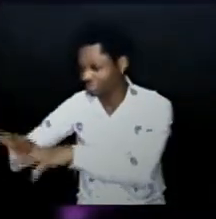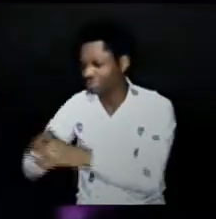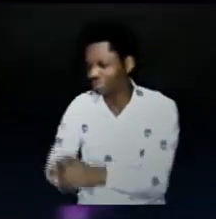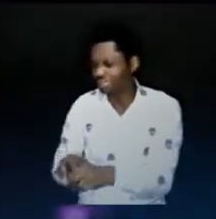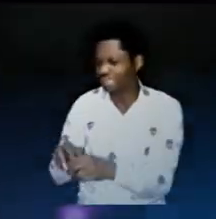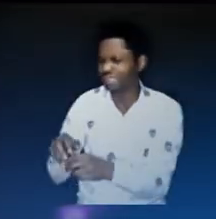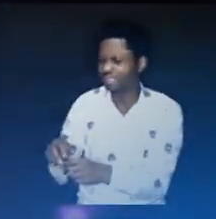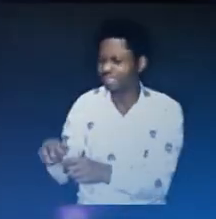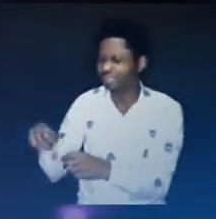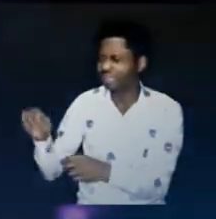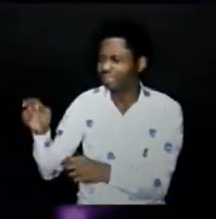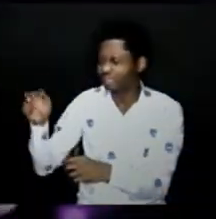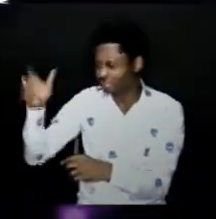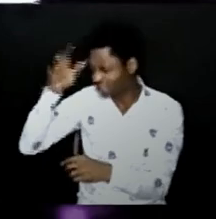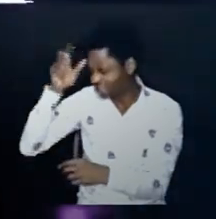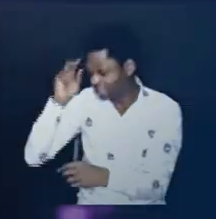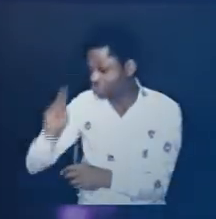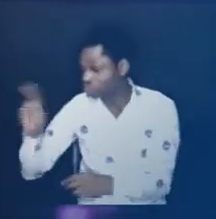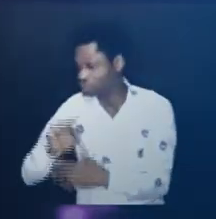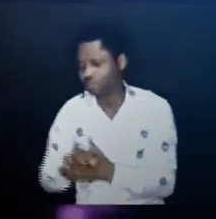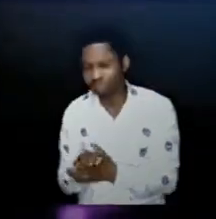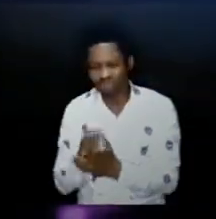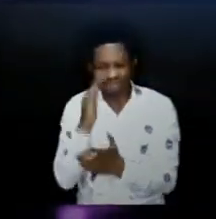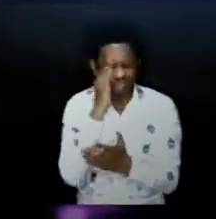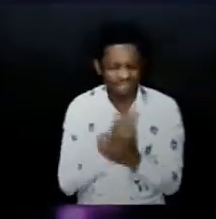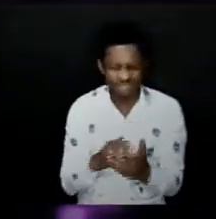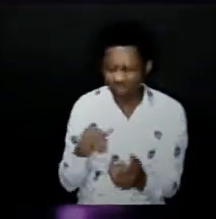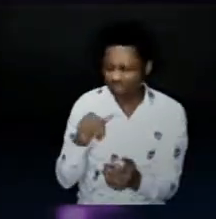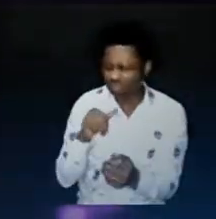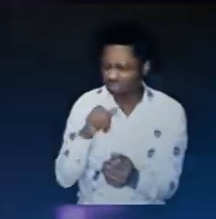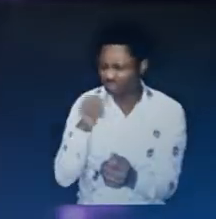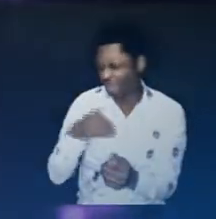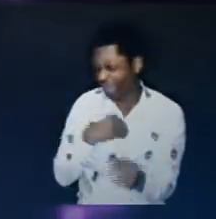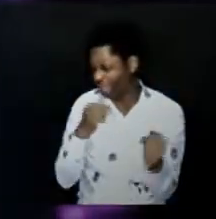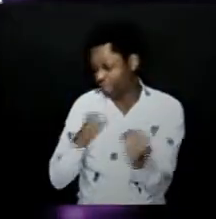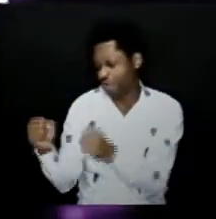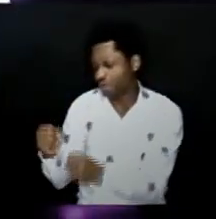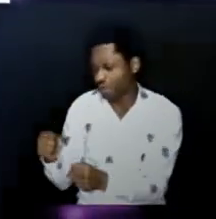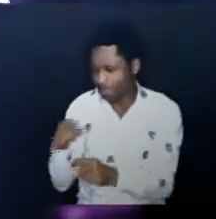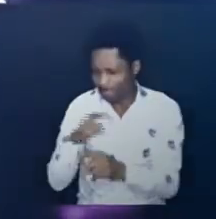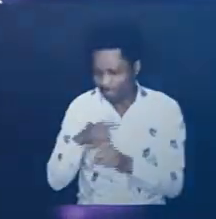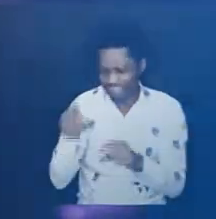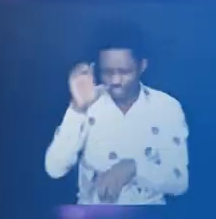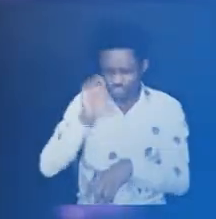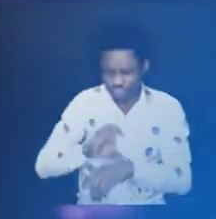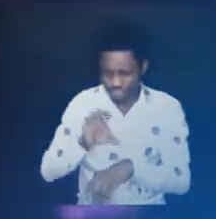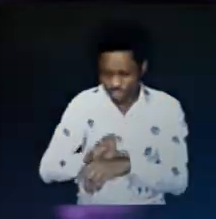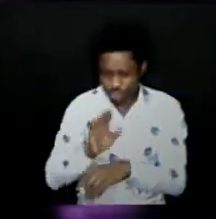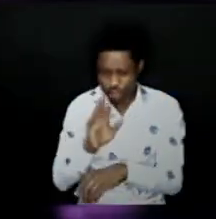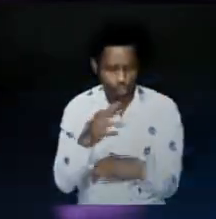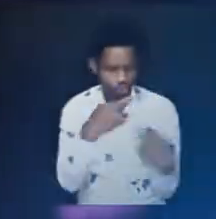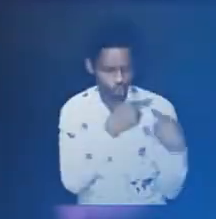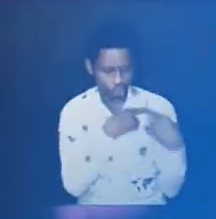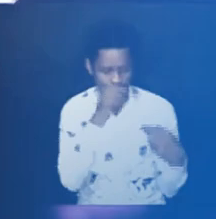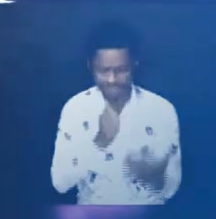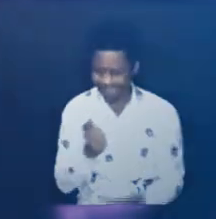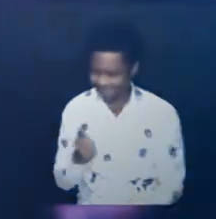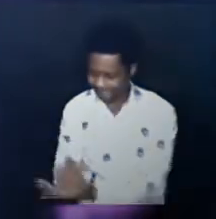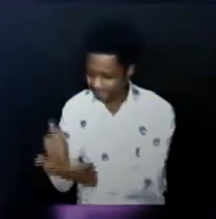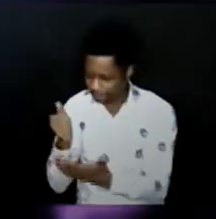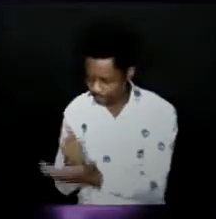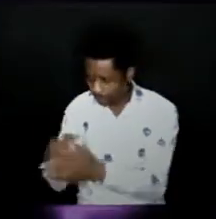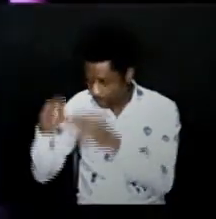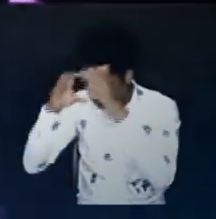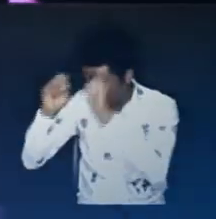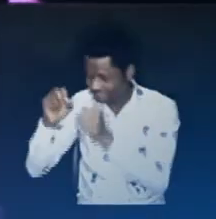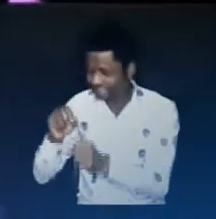They don't have the power you have. It is the church's responsibility to bear them up in prayer, yet we don't do